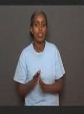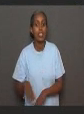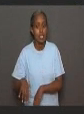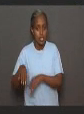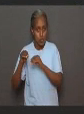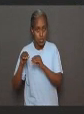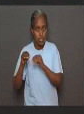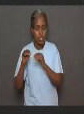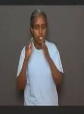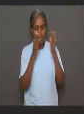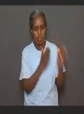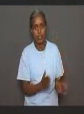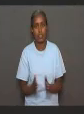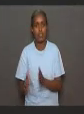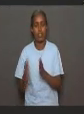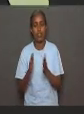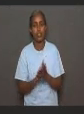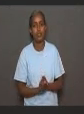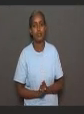Students, let's get ready.